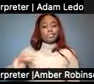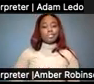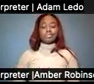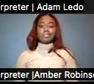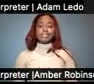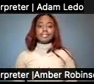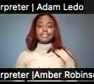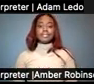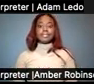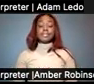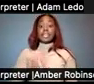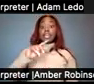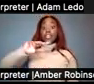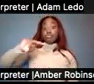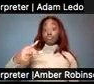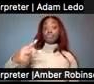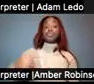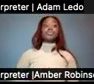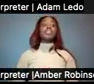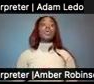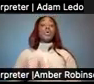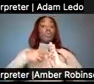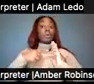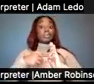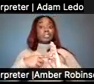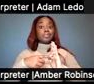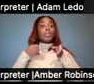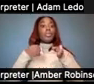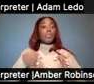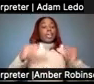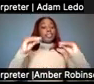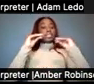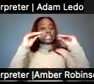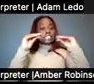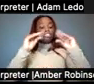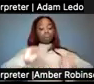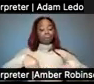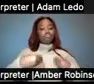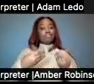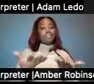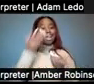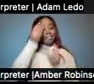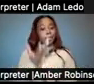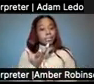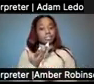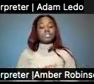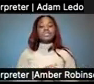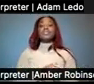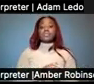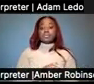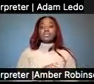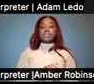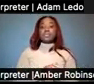And then principle number two is representation, which is the way the teacher provides the information. And so